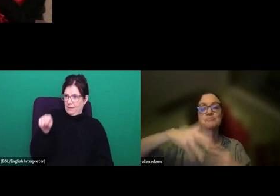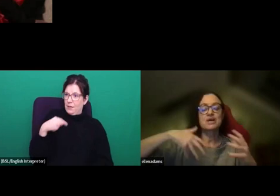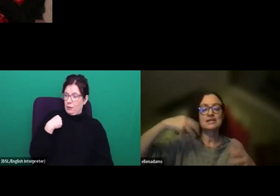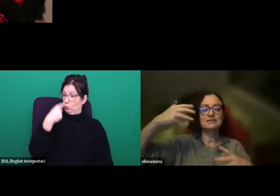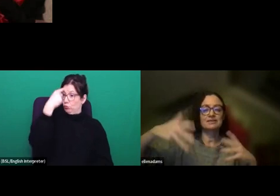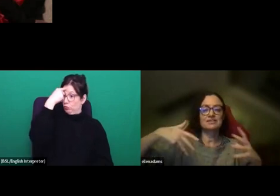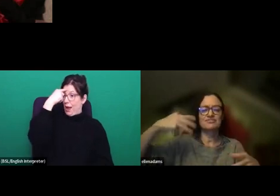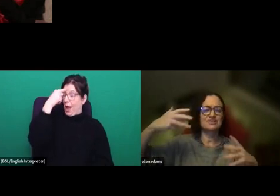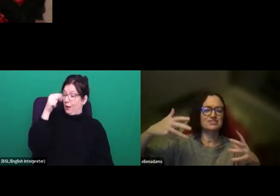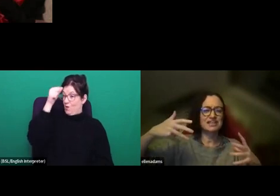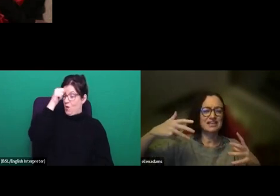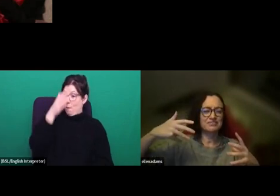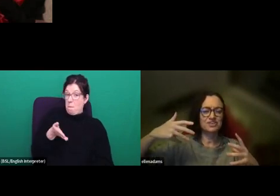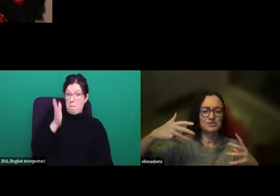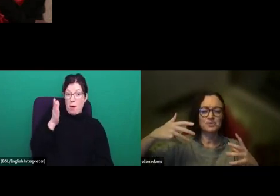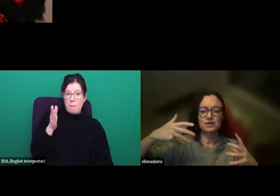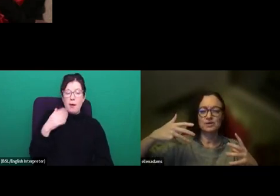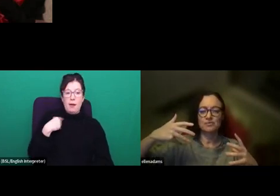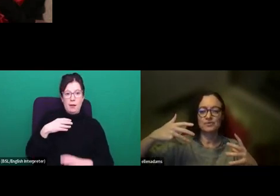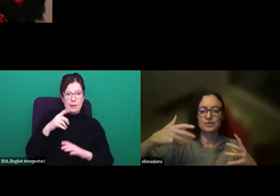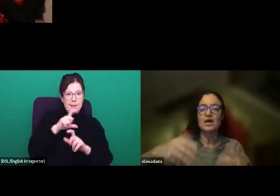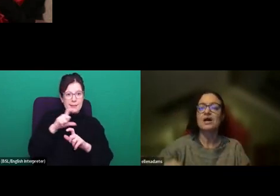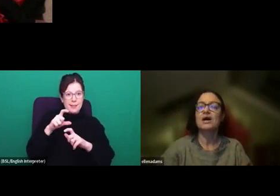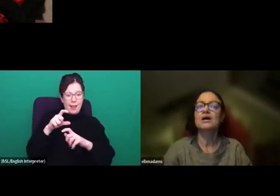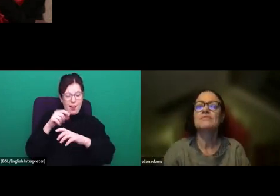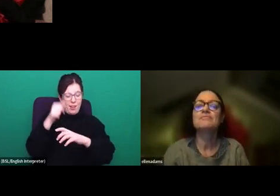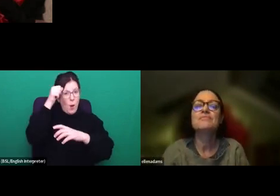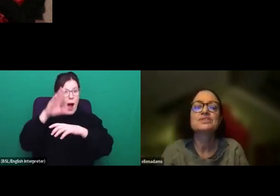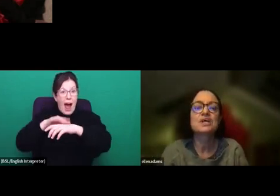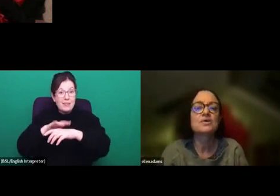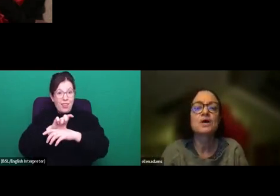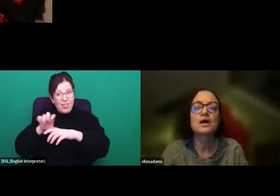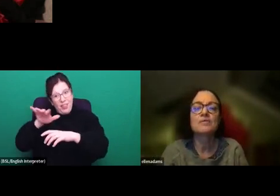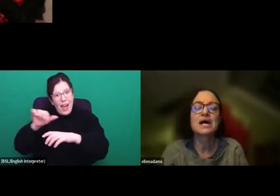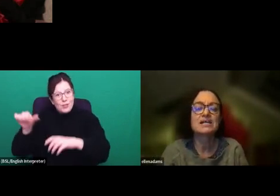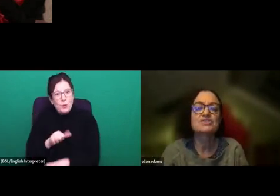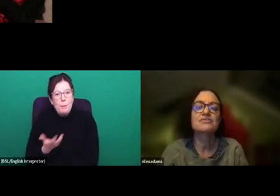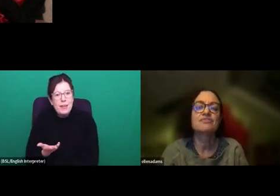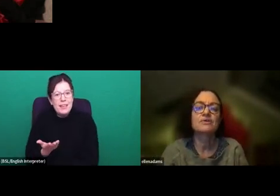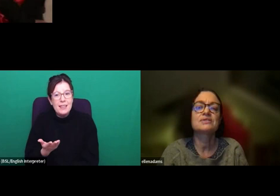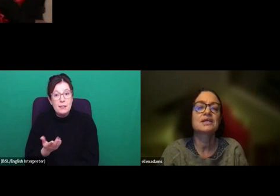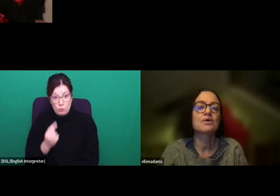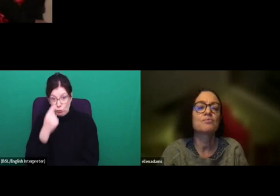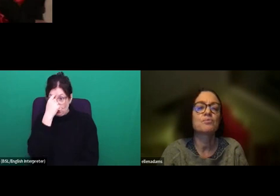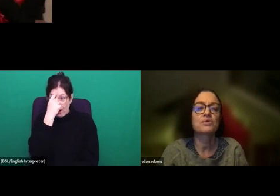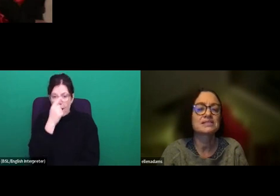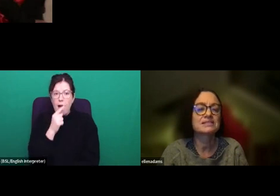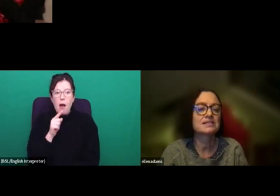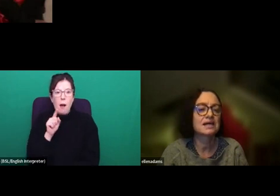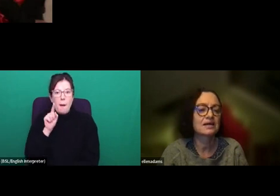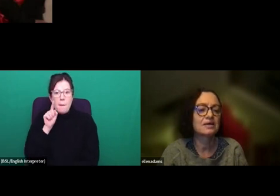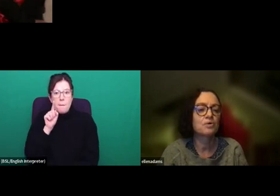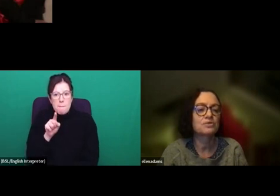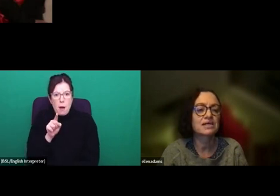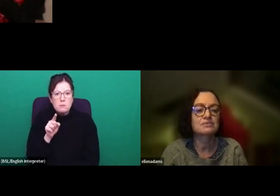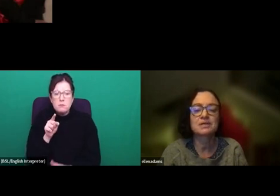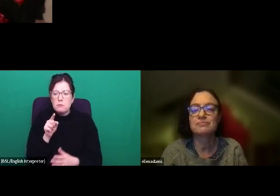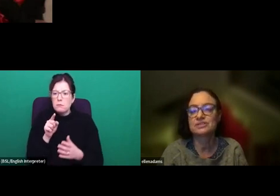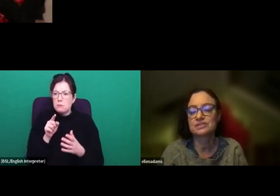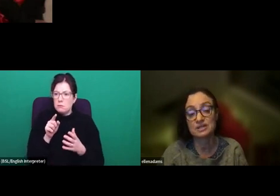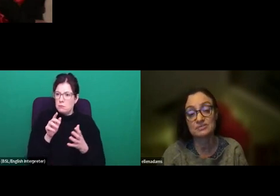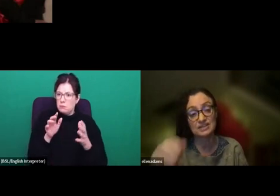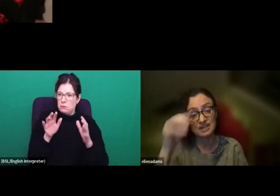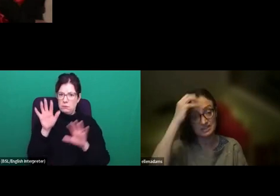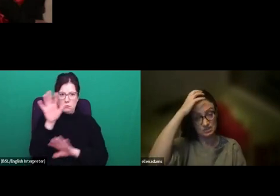it's the brain kind of fills it in for you quite often. So actually focusing on what isn't there and what has